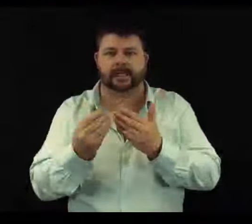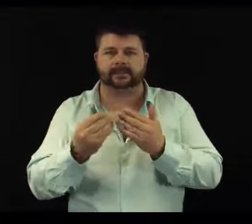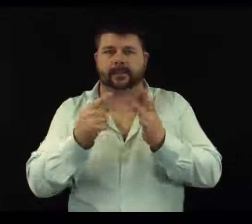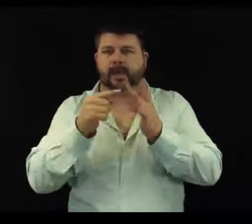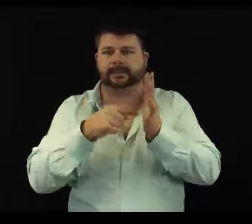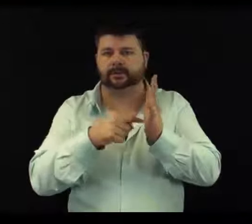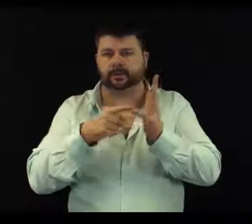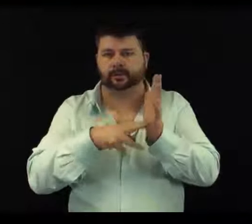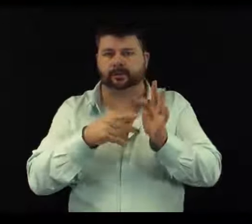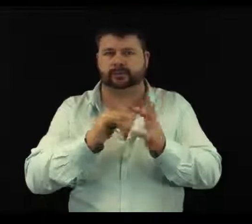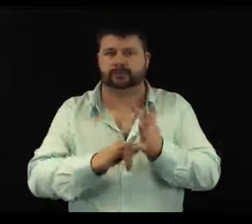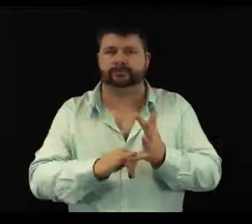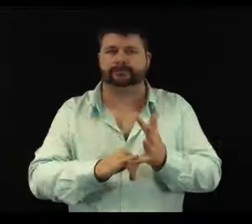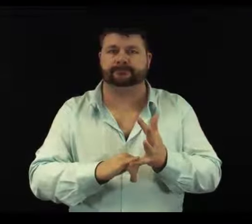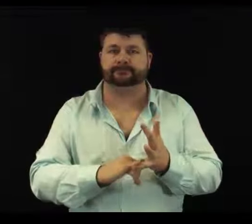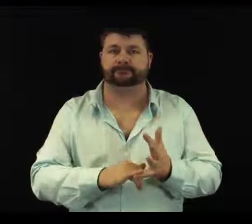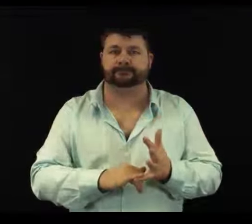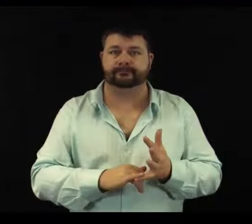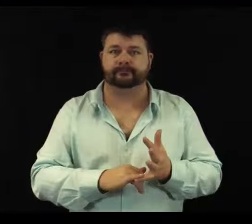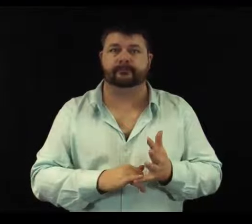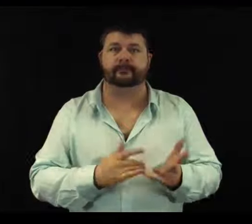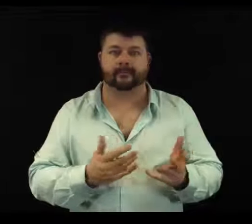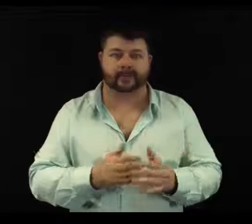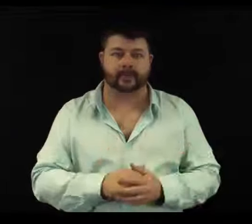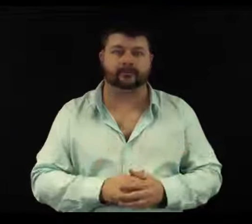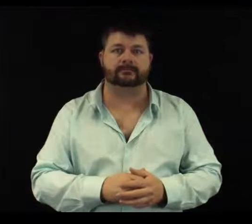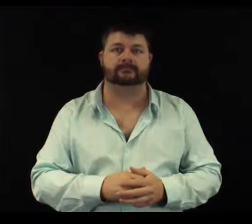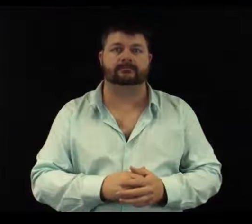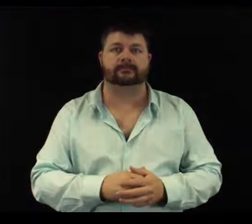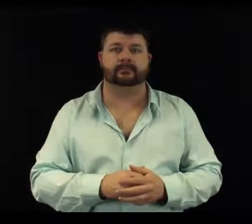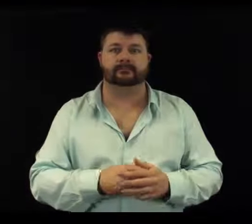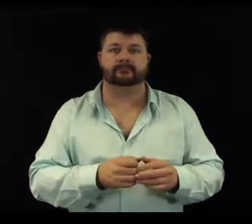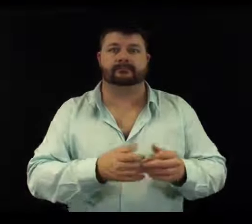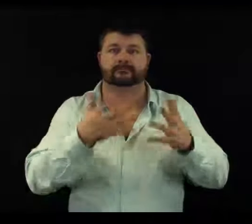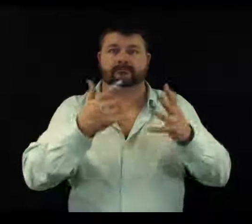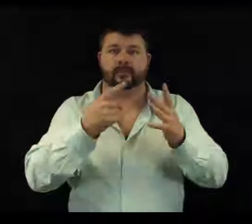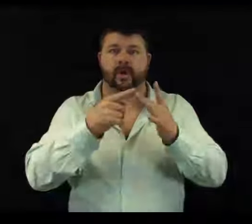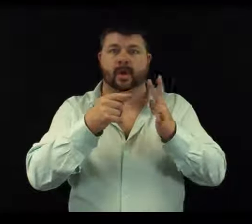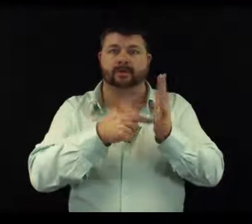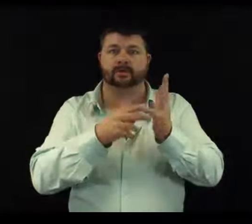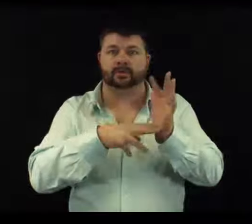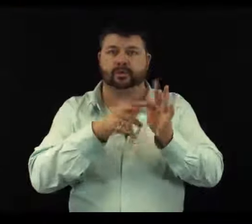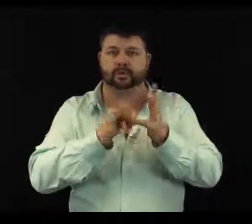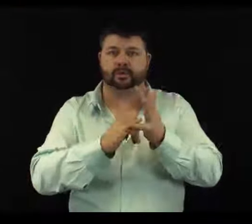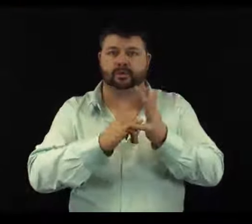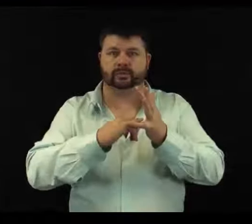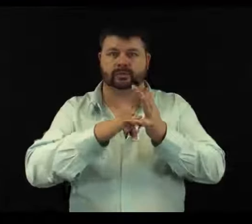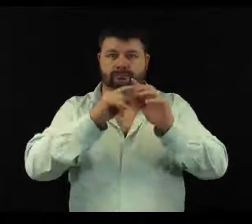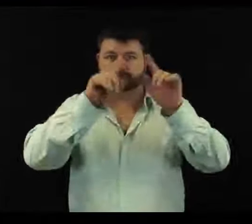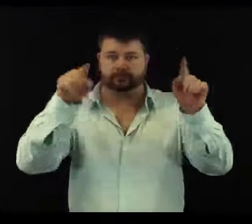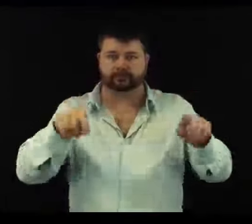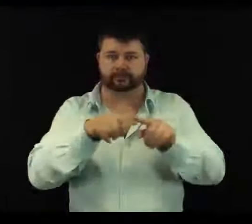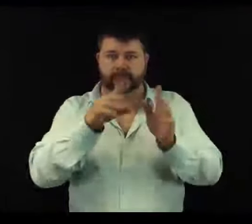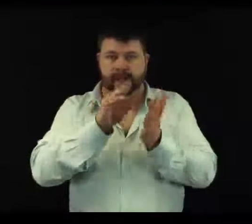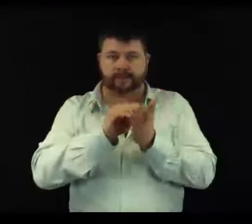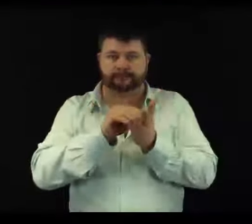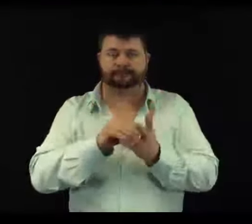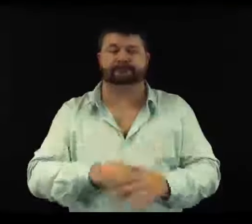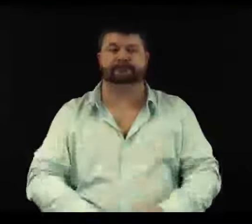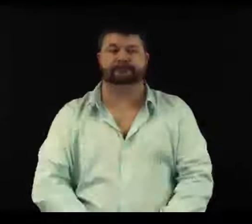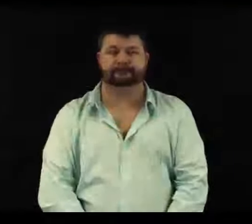have it set up for App Store and iTunes, you're ready to start downloading. Tap on the iTunes app icon on your home